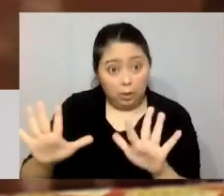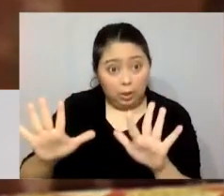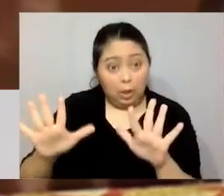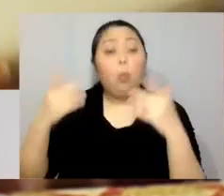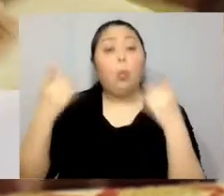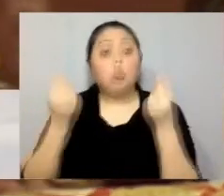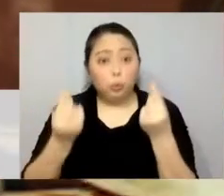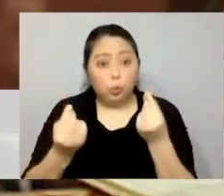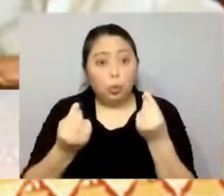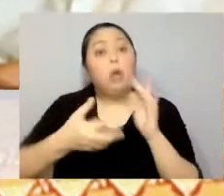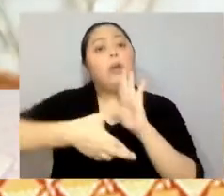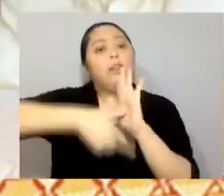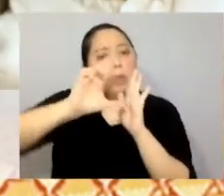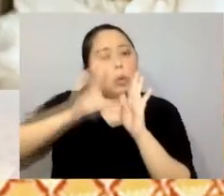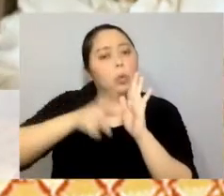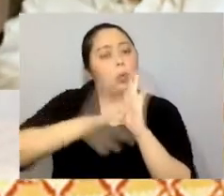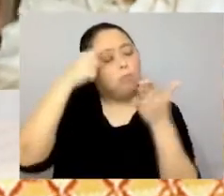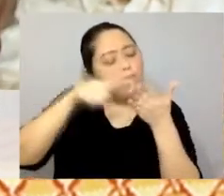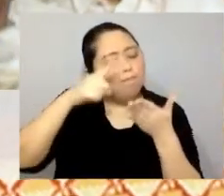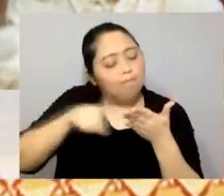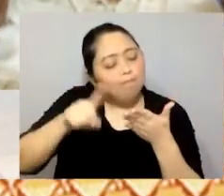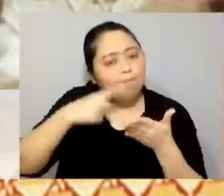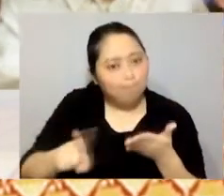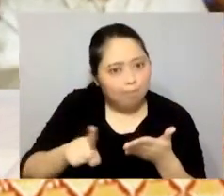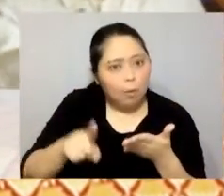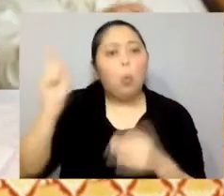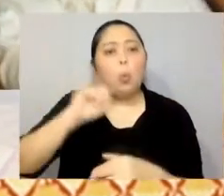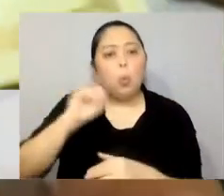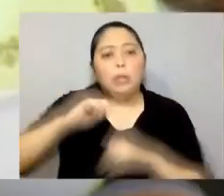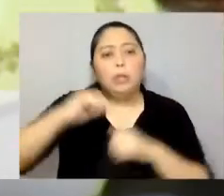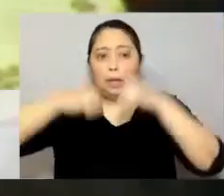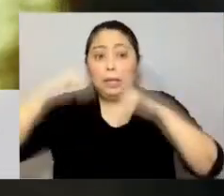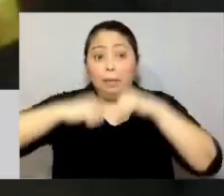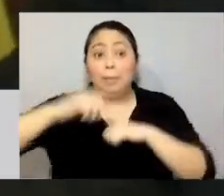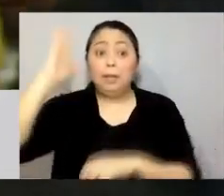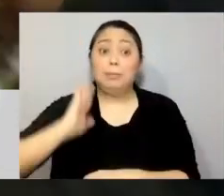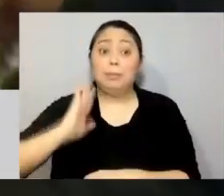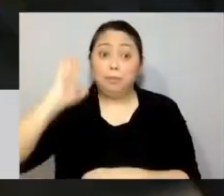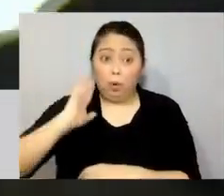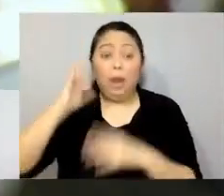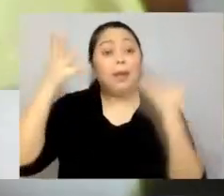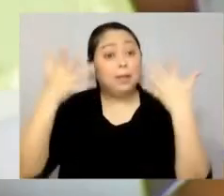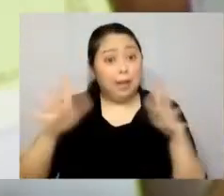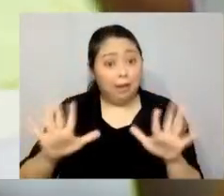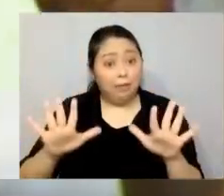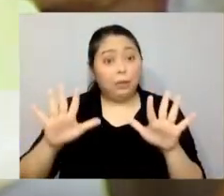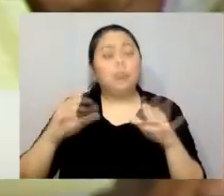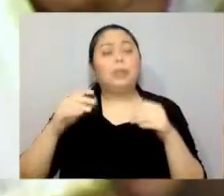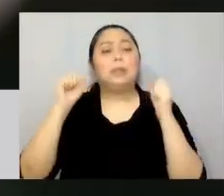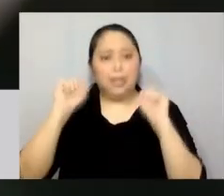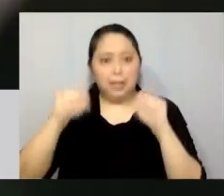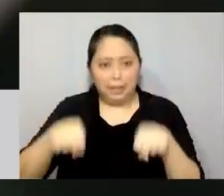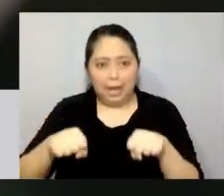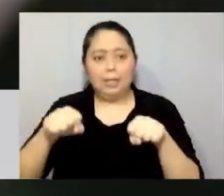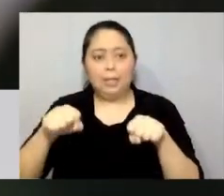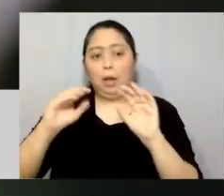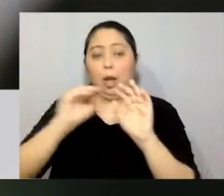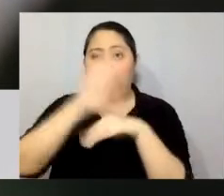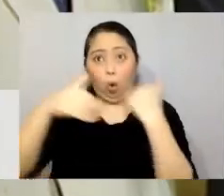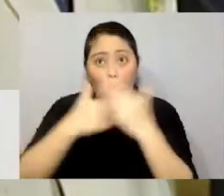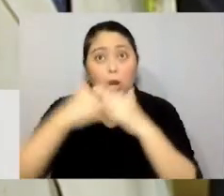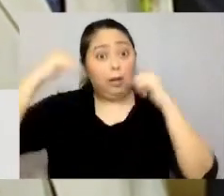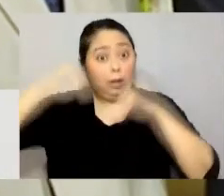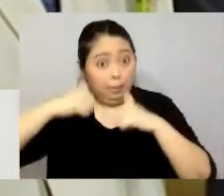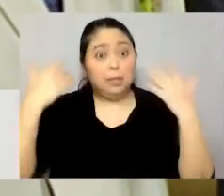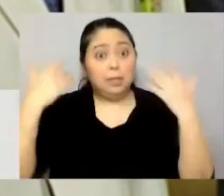of their agreements. They may draft and sign an exit document that officially terminates a peace negotiation if all